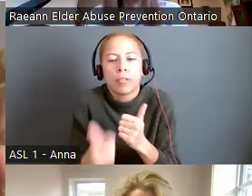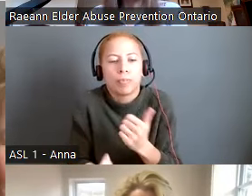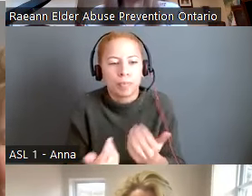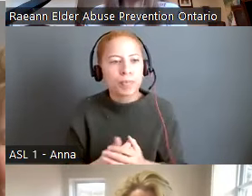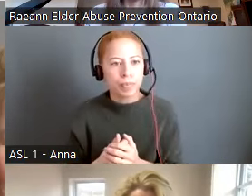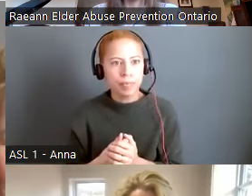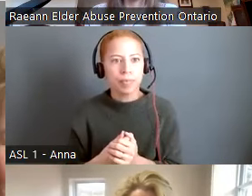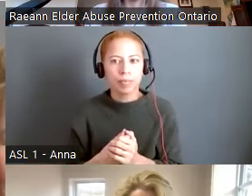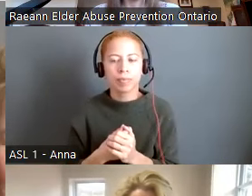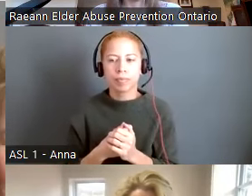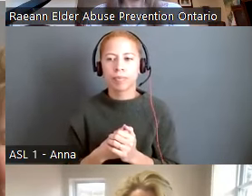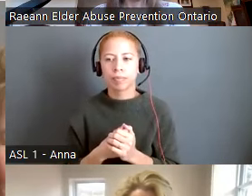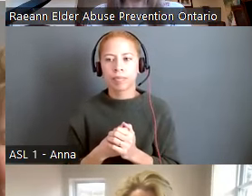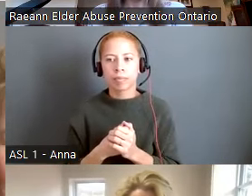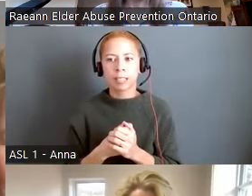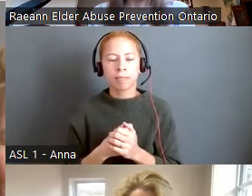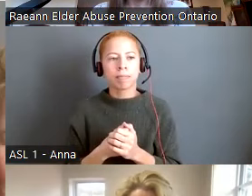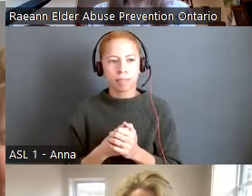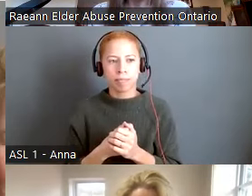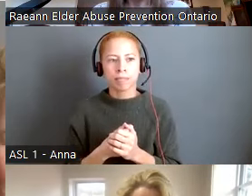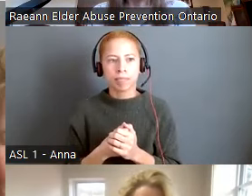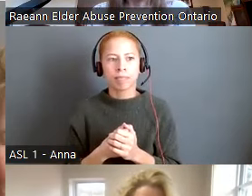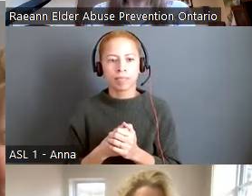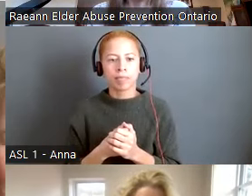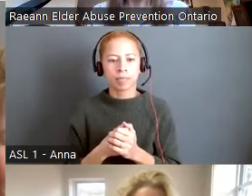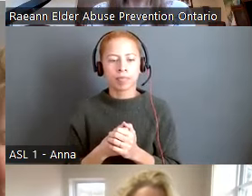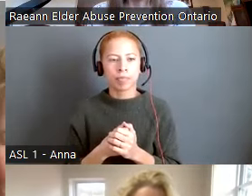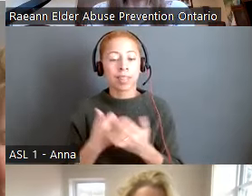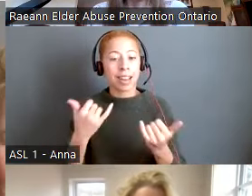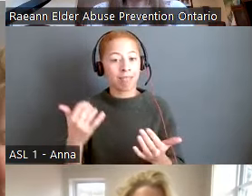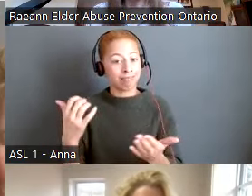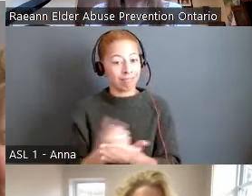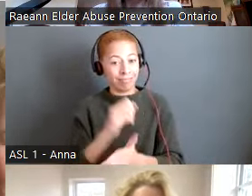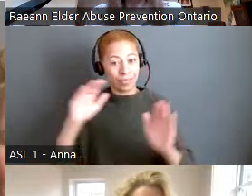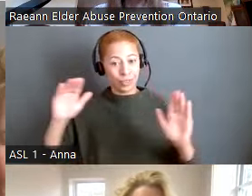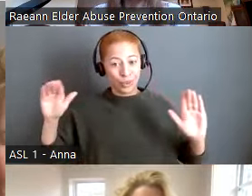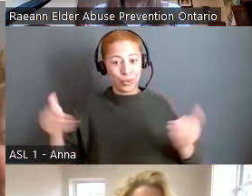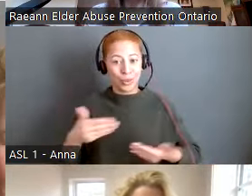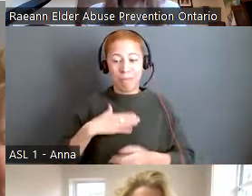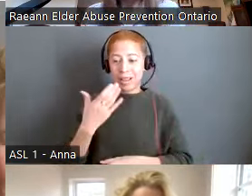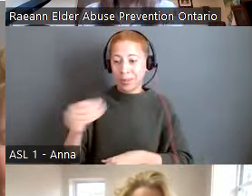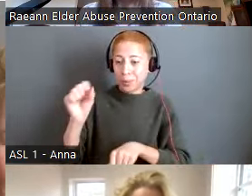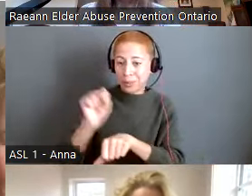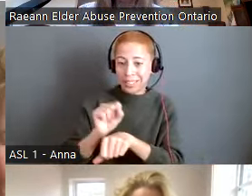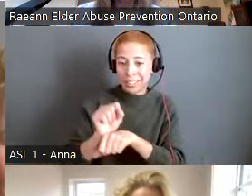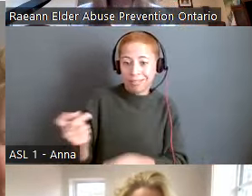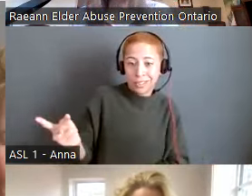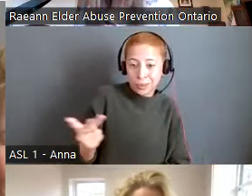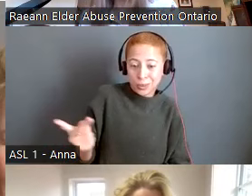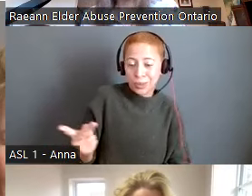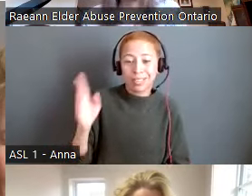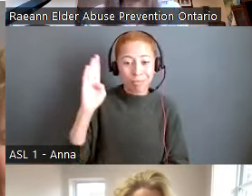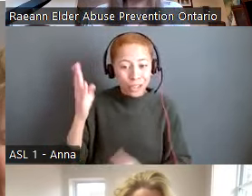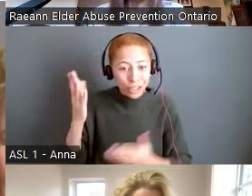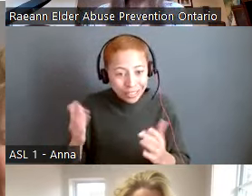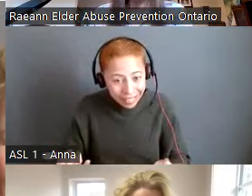So now I get the opportunity to introduce my colleagues and our speakers today. I'd first like to